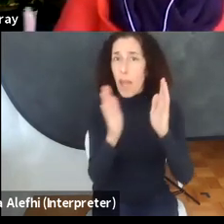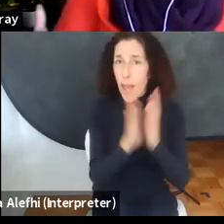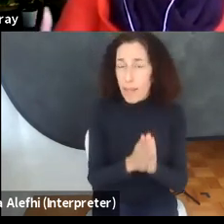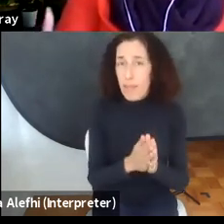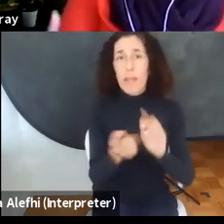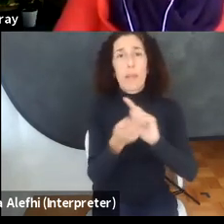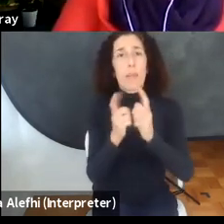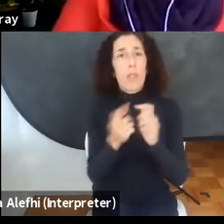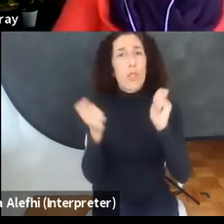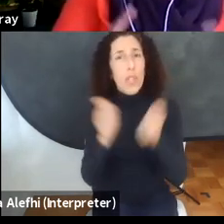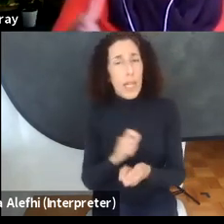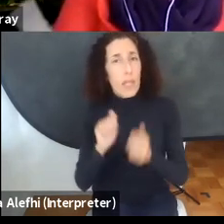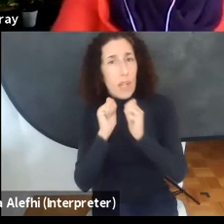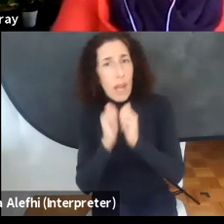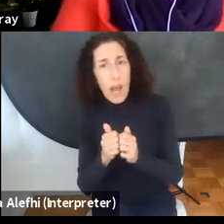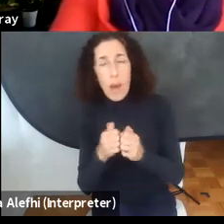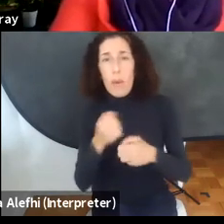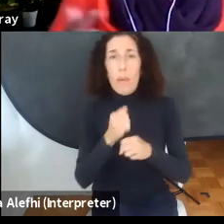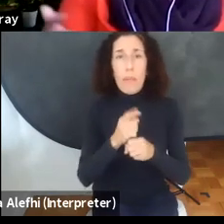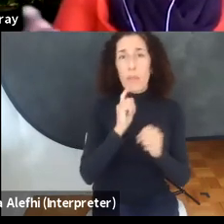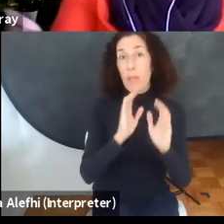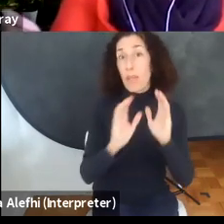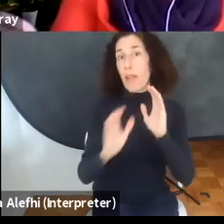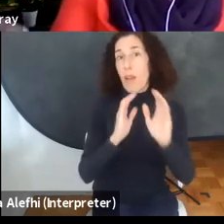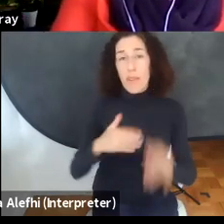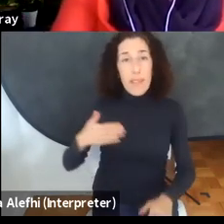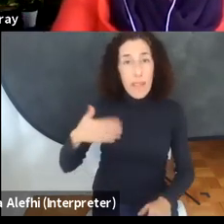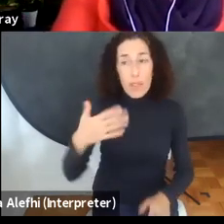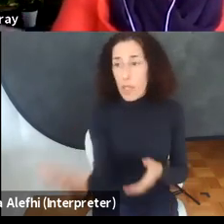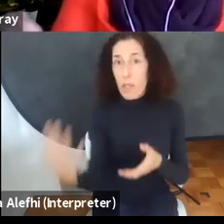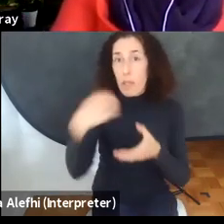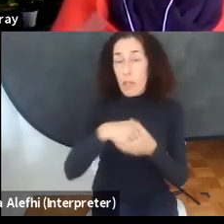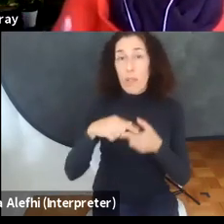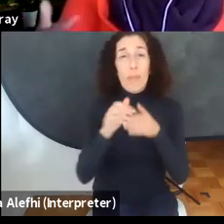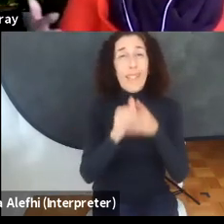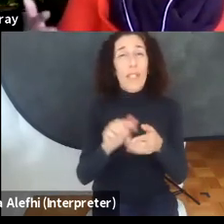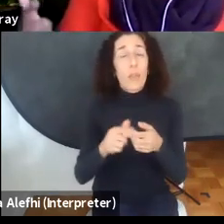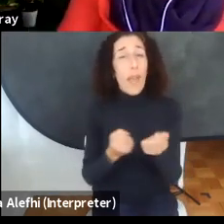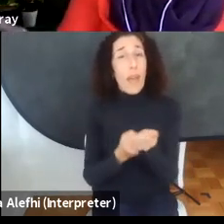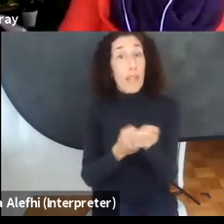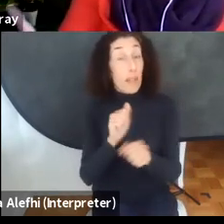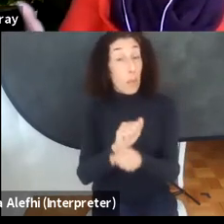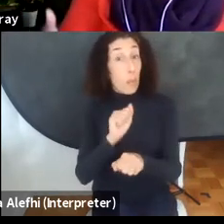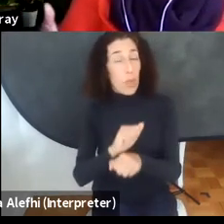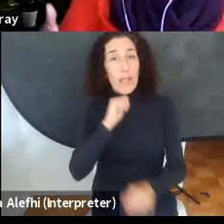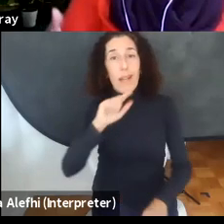can we ensure that, again, our conversations that ultimately lead to our advocacies are not just through a framework of